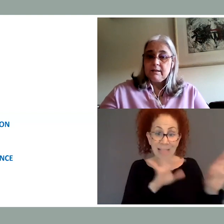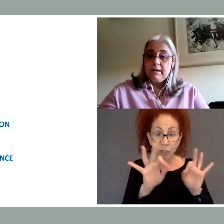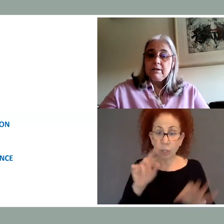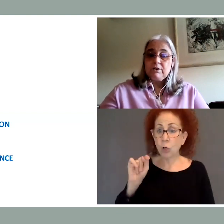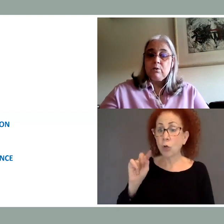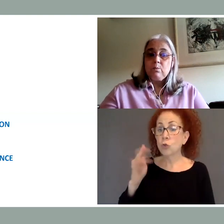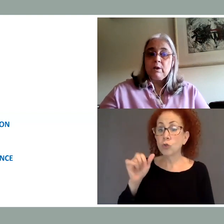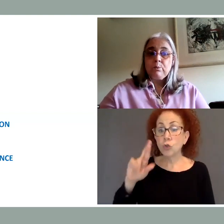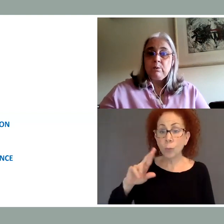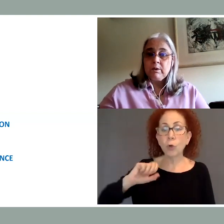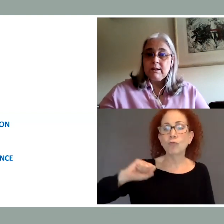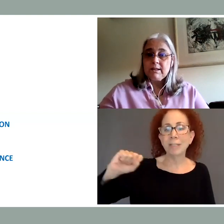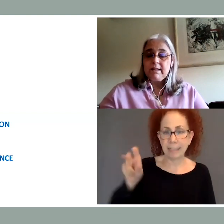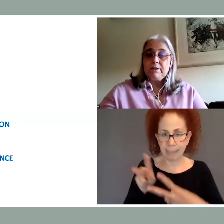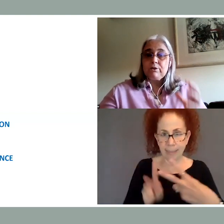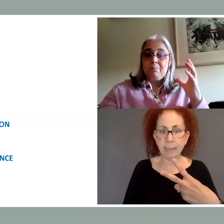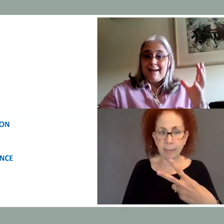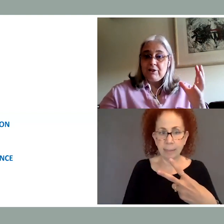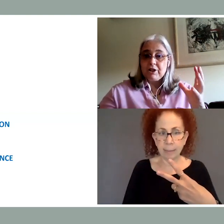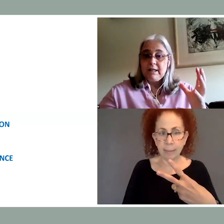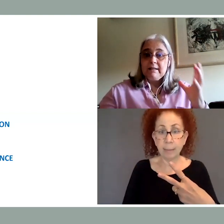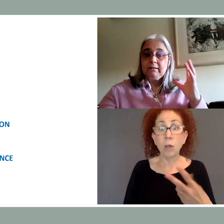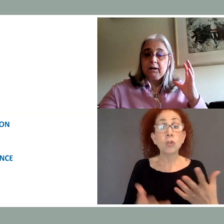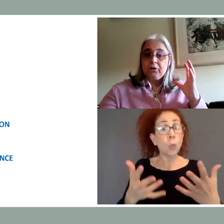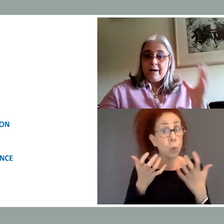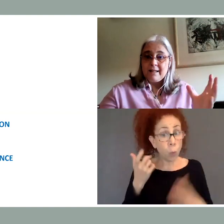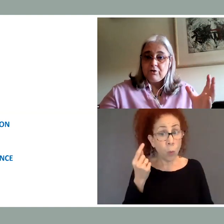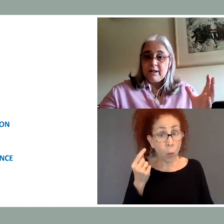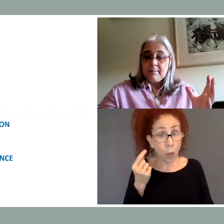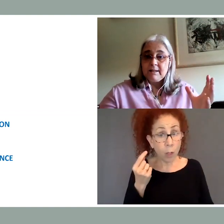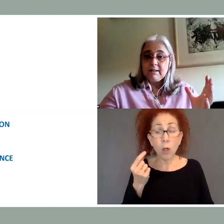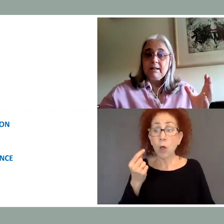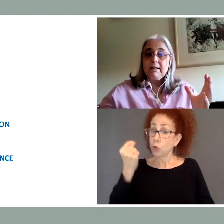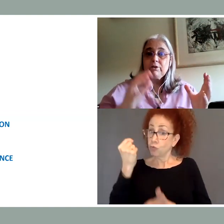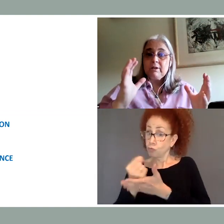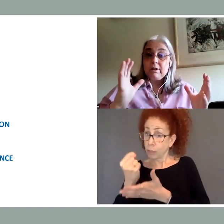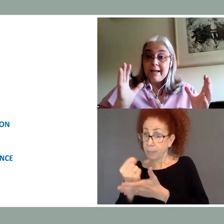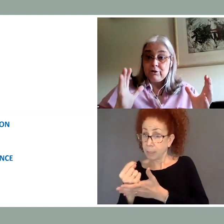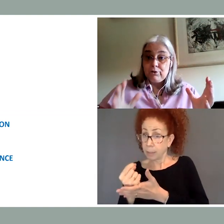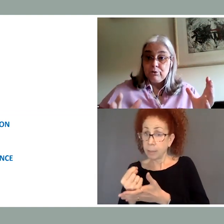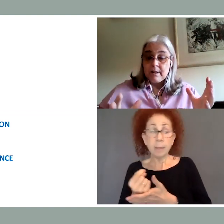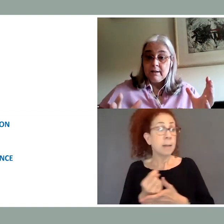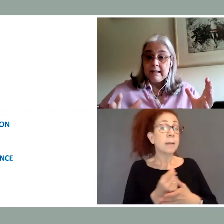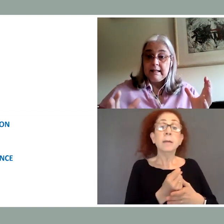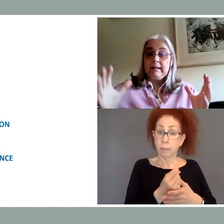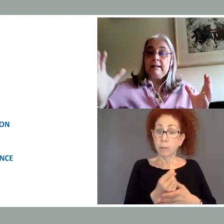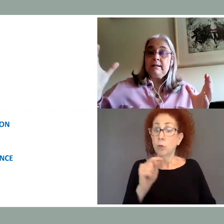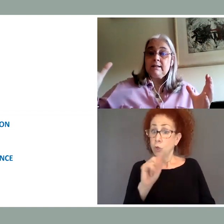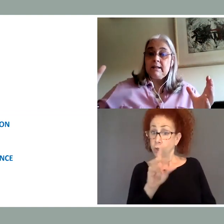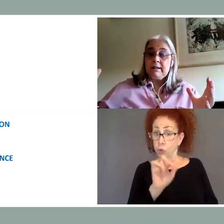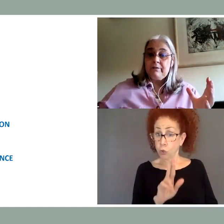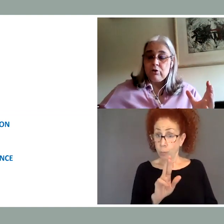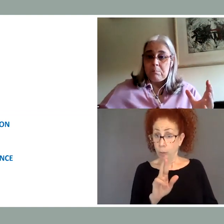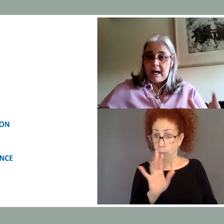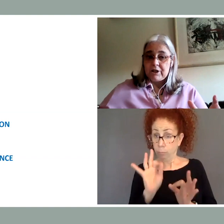resistance. So what we want is to match the correct treatment to the correct tumor in